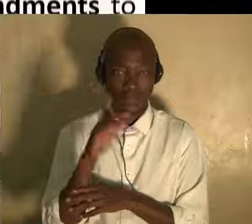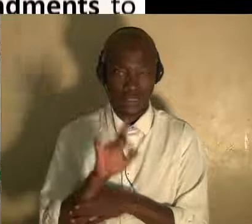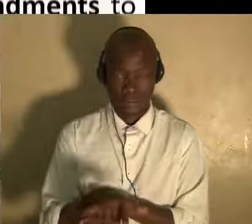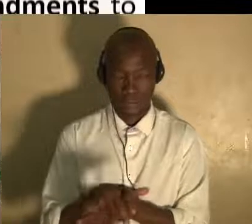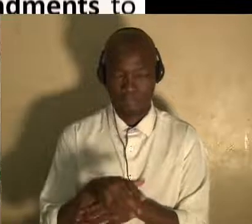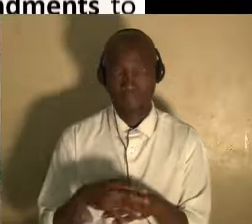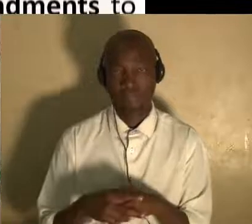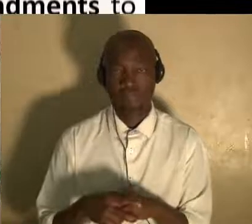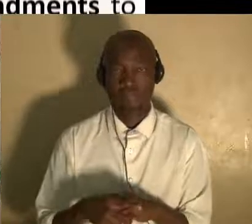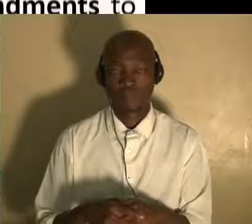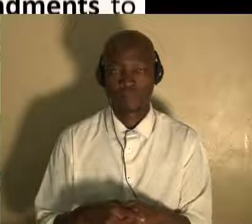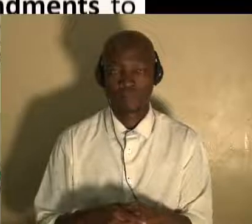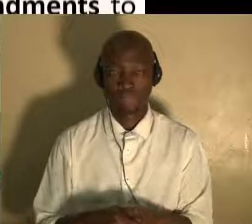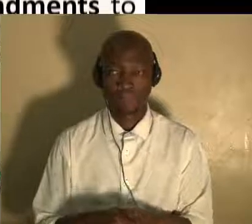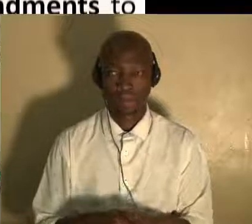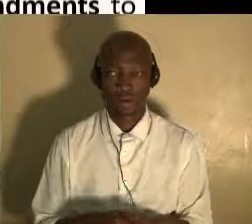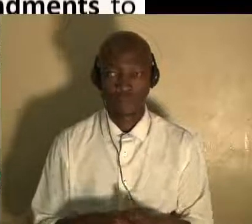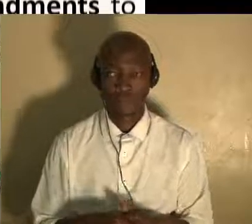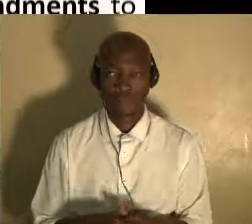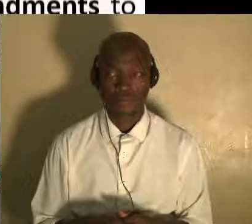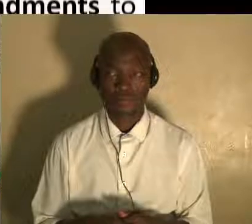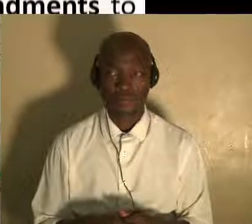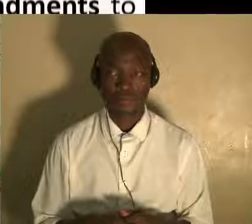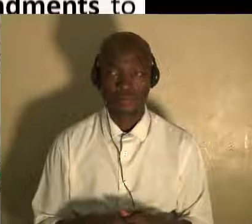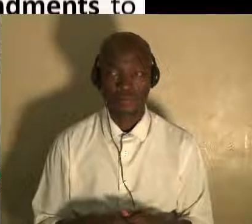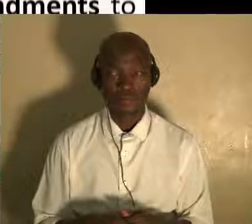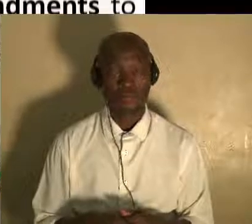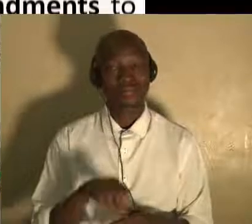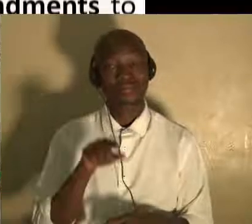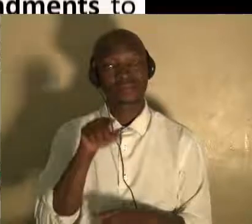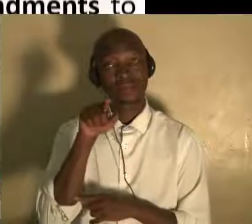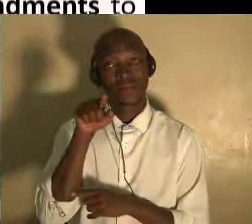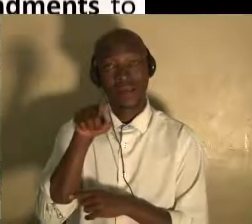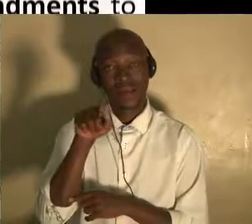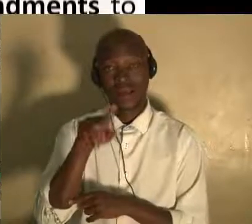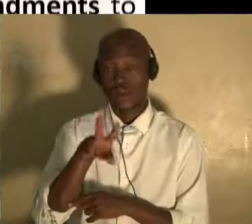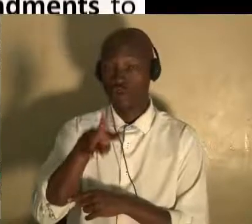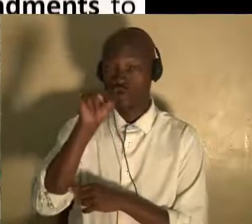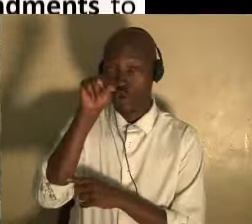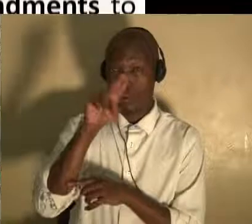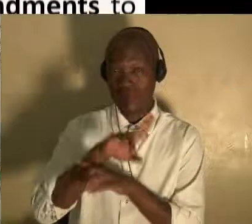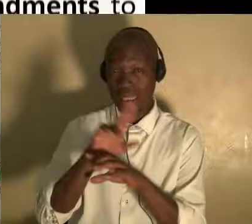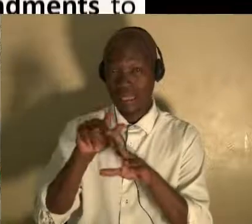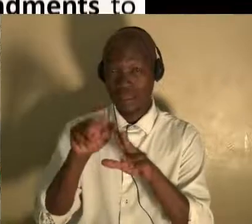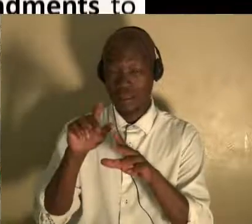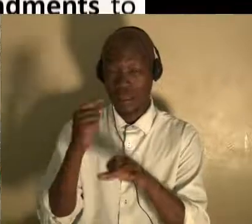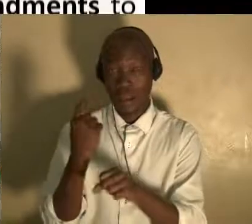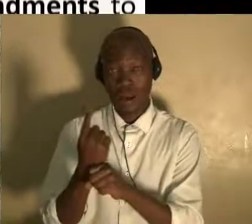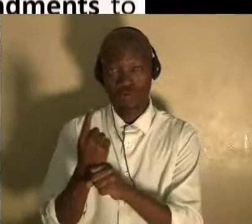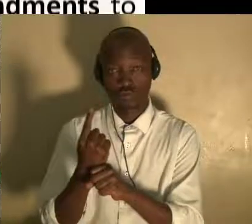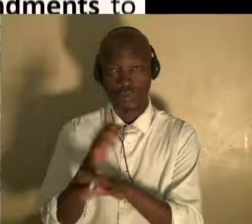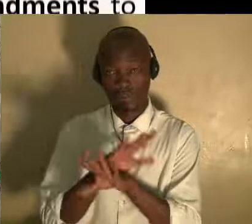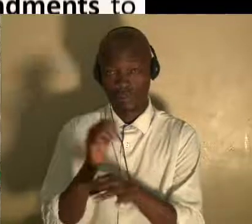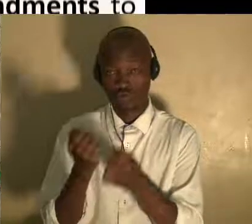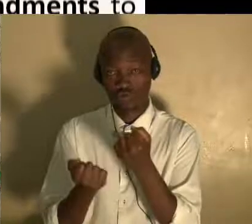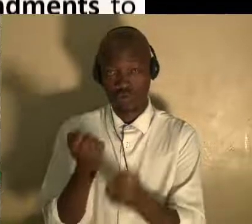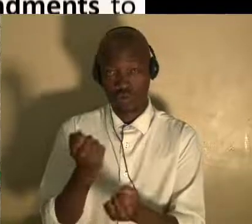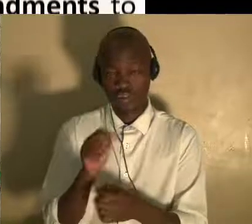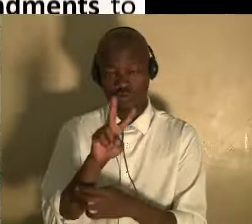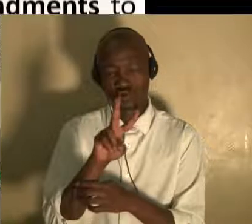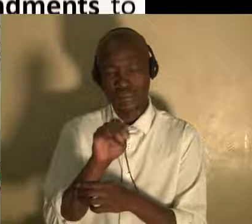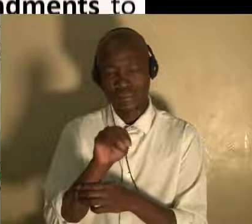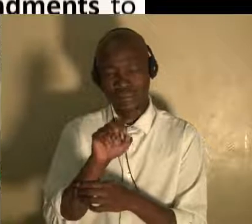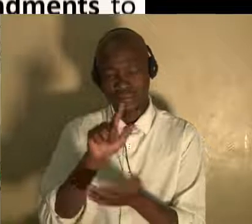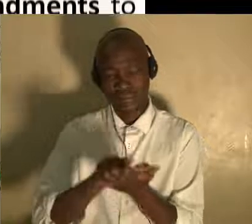mind. So the North Gauteng High Court order in